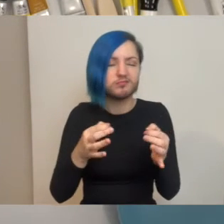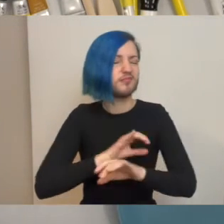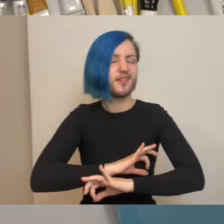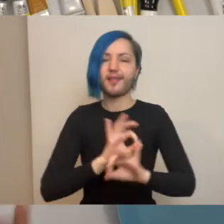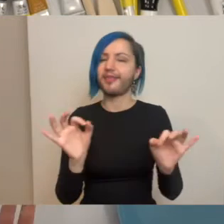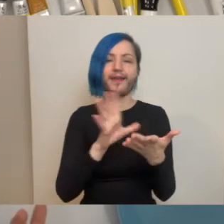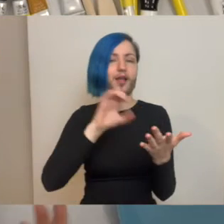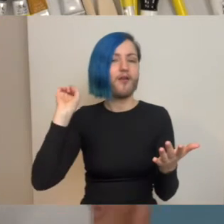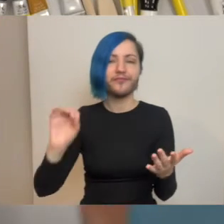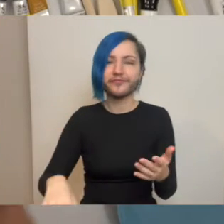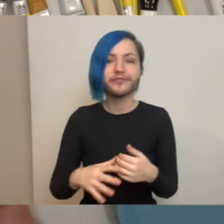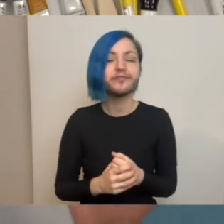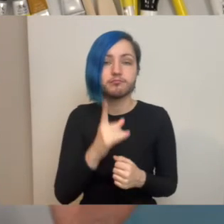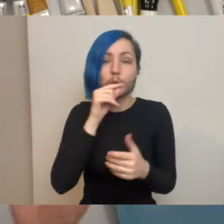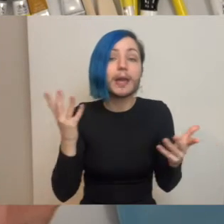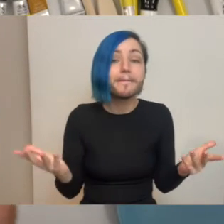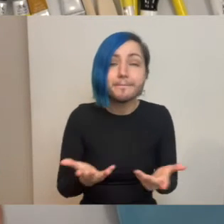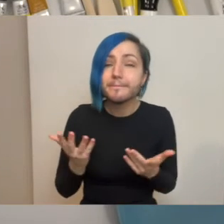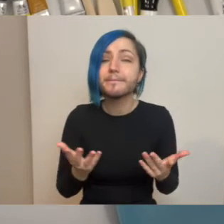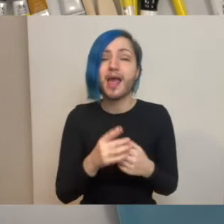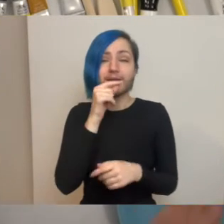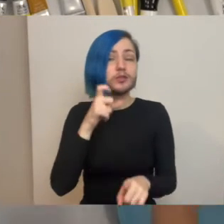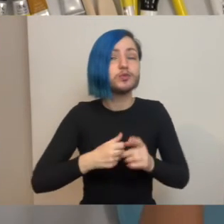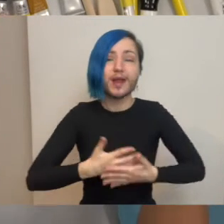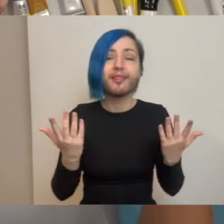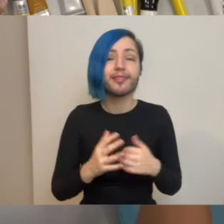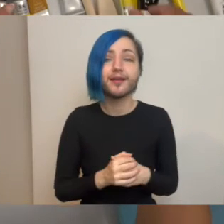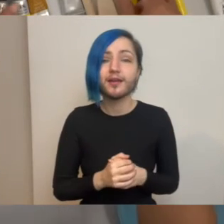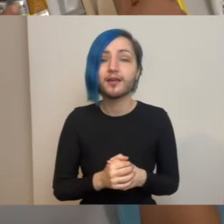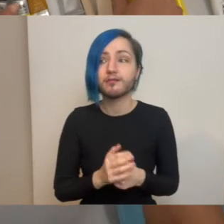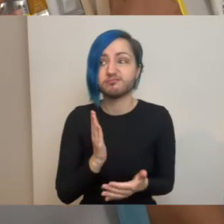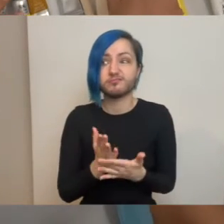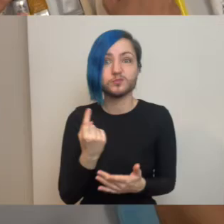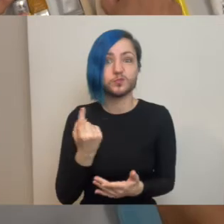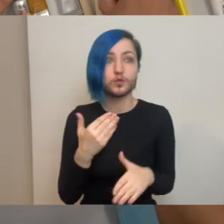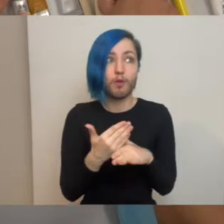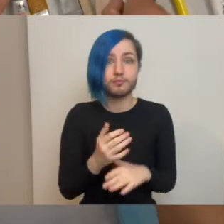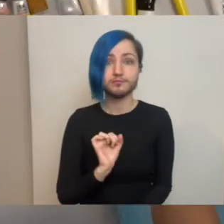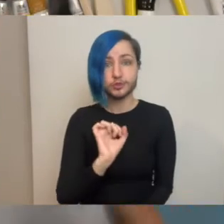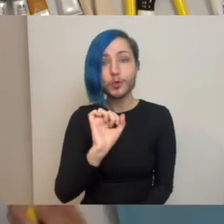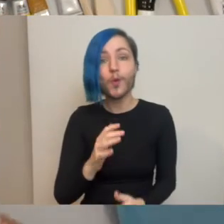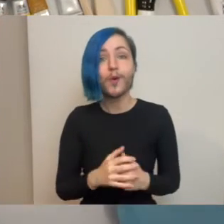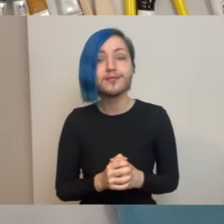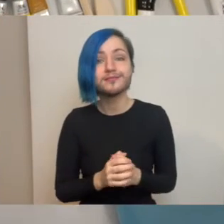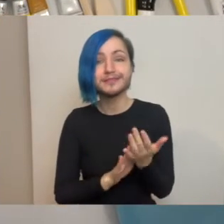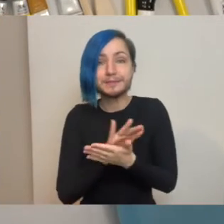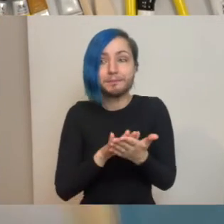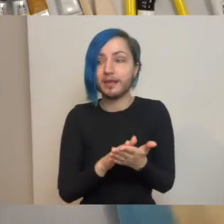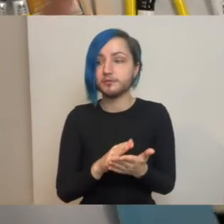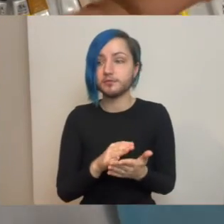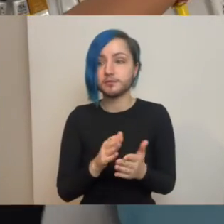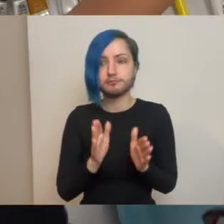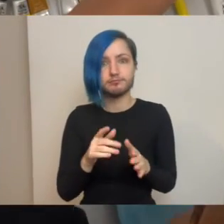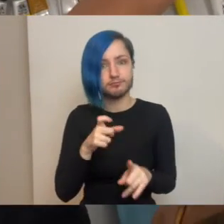how you can play with this or what you can do. This is your work. You do with it as you feel